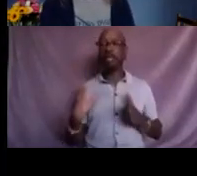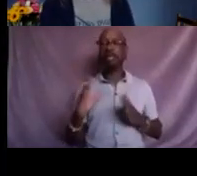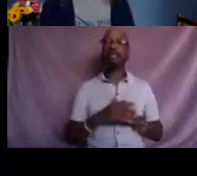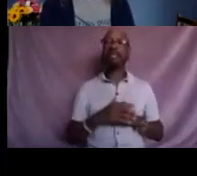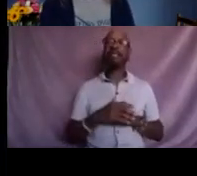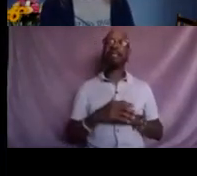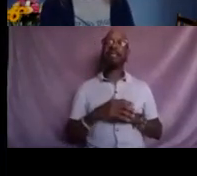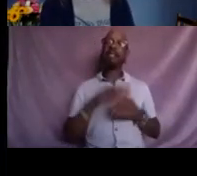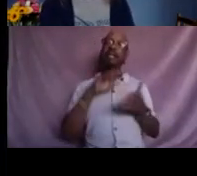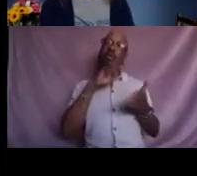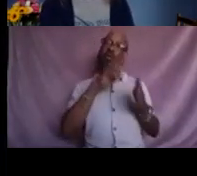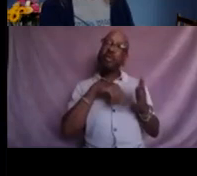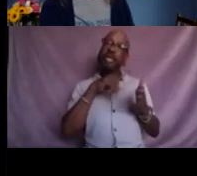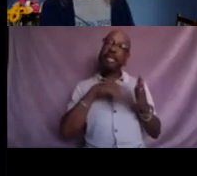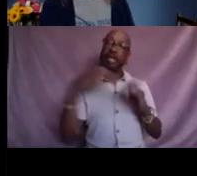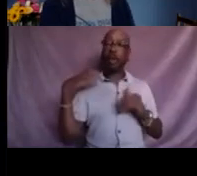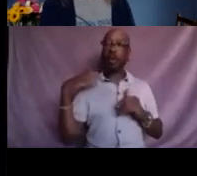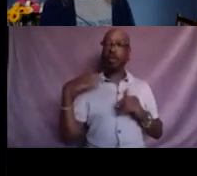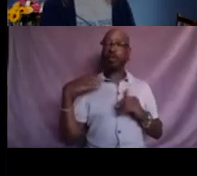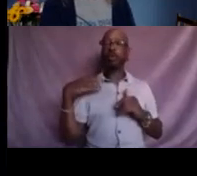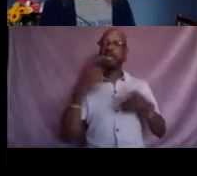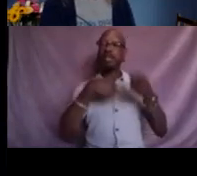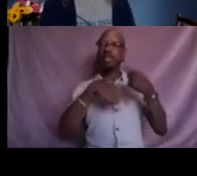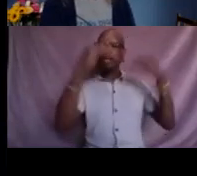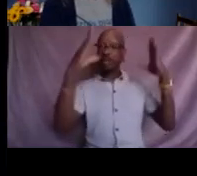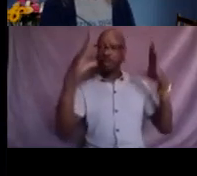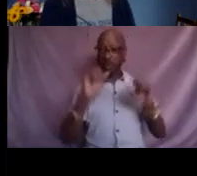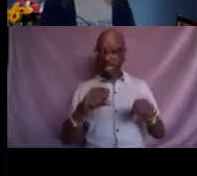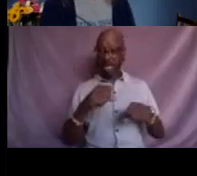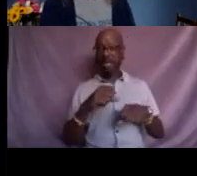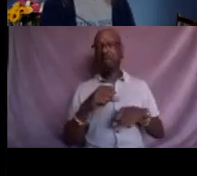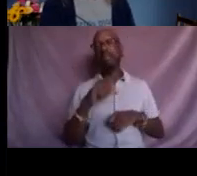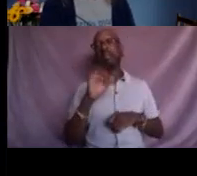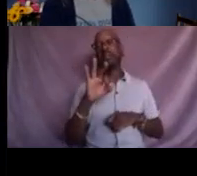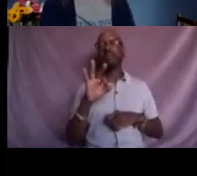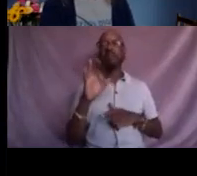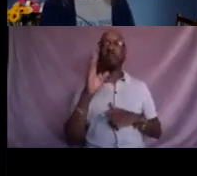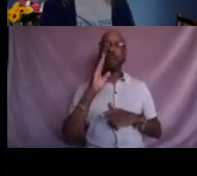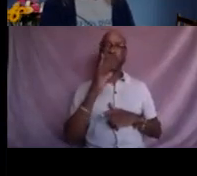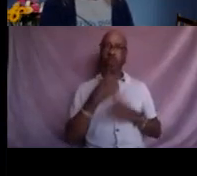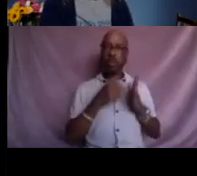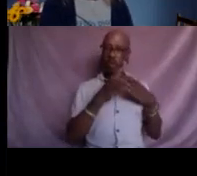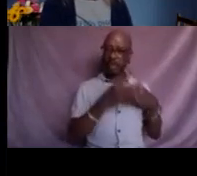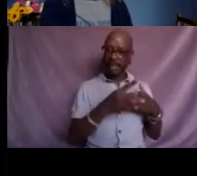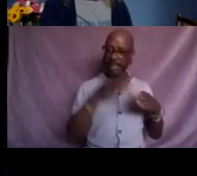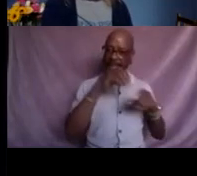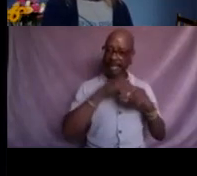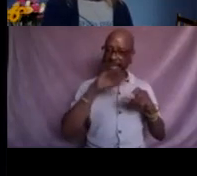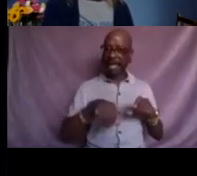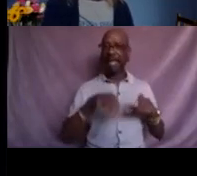a student teacher. Substitutes can make sense, especially if the thing they're leading is in that